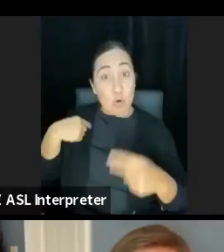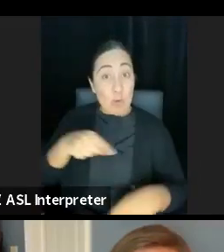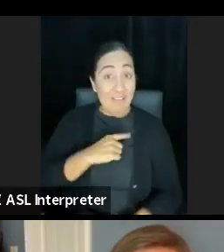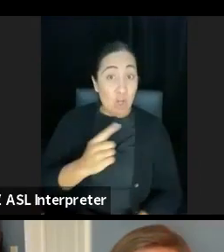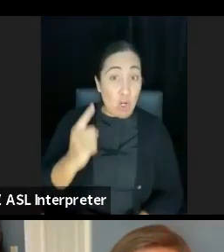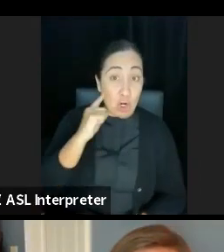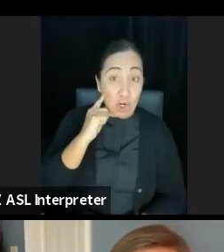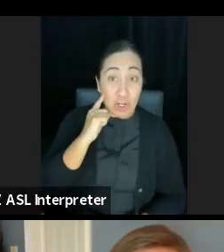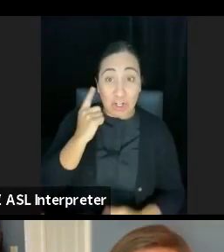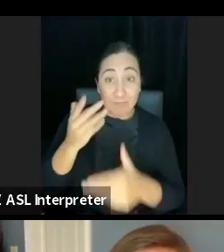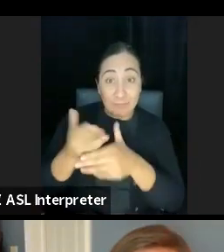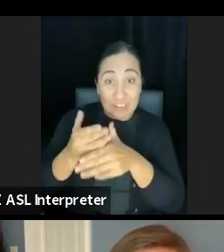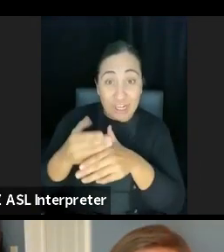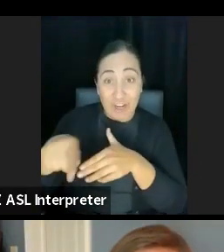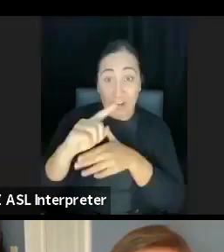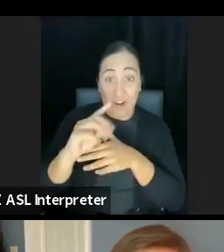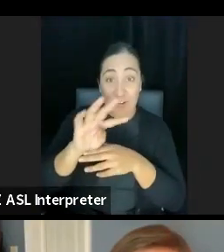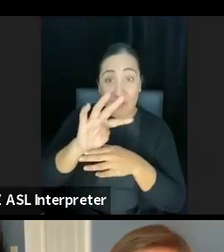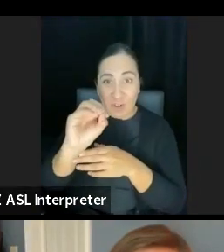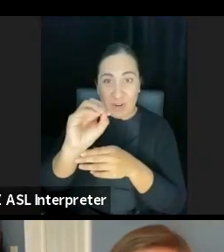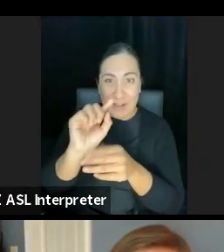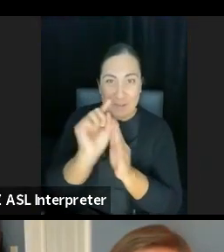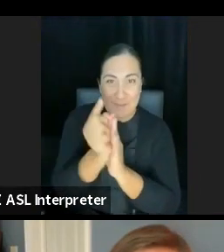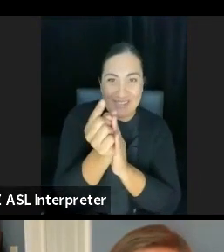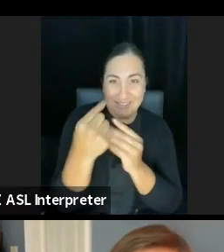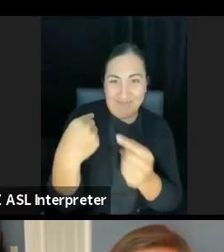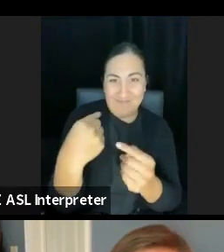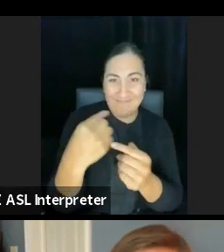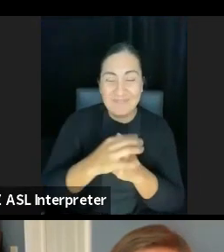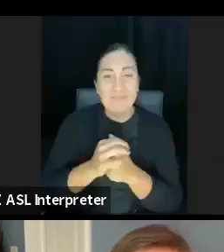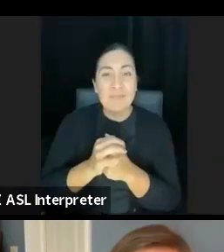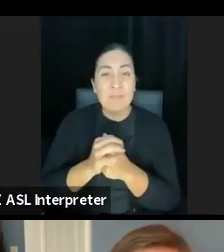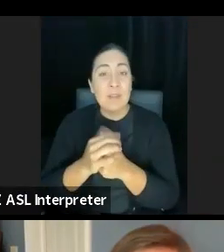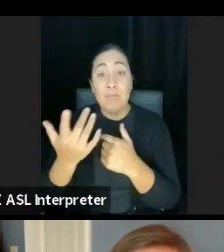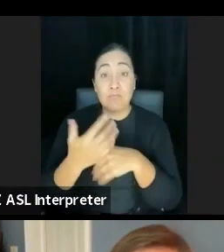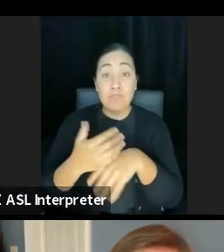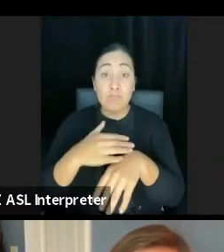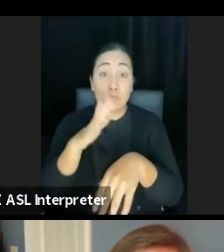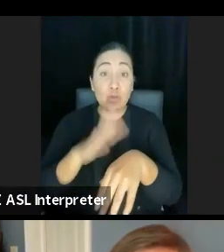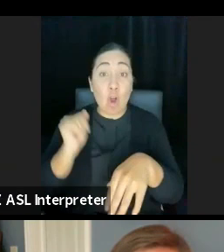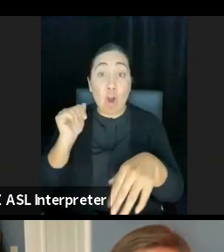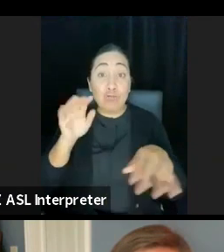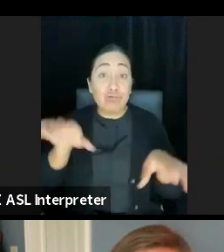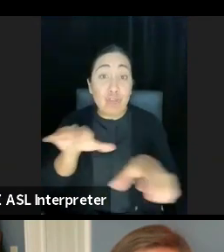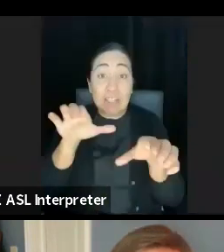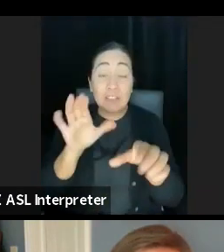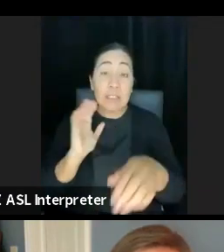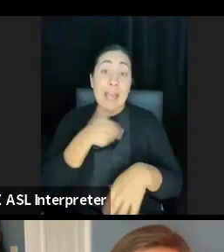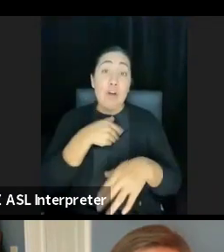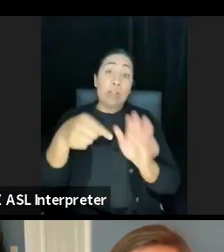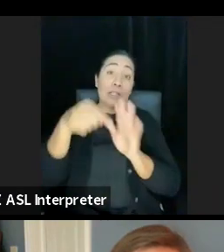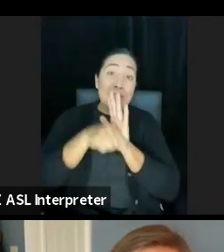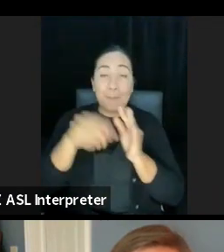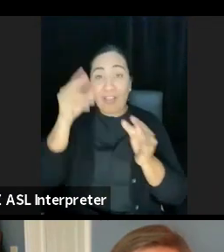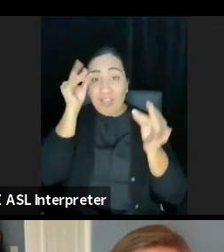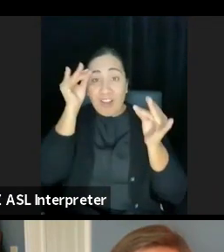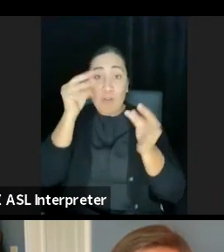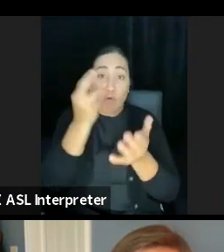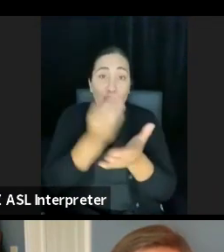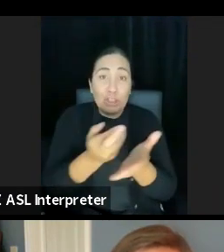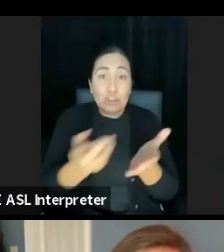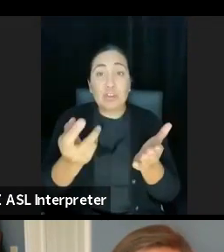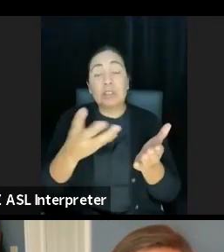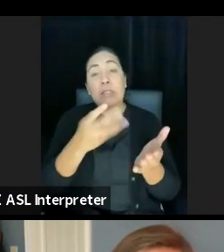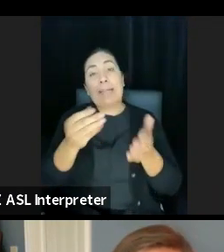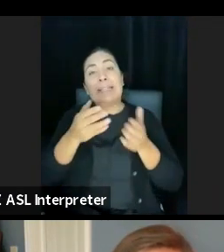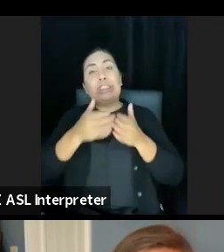minutes are, you know, calls to action, our deep and thoughtful resources, and a general sense